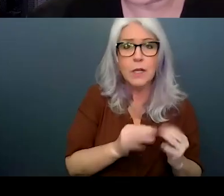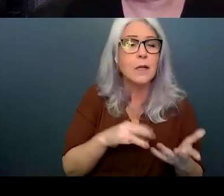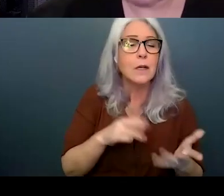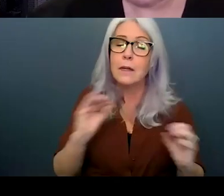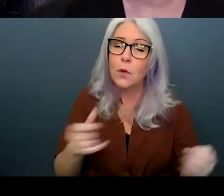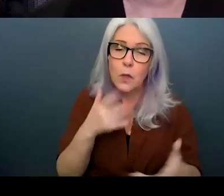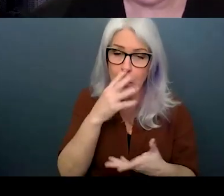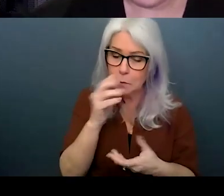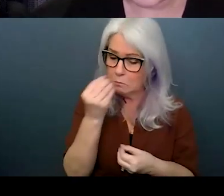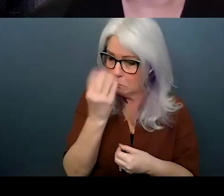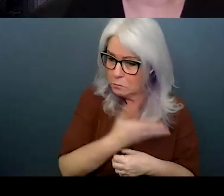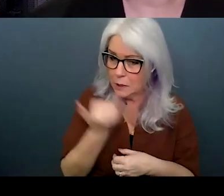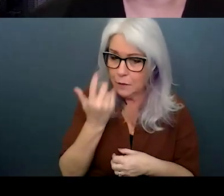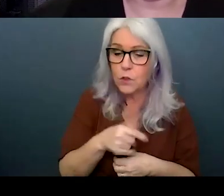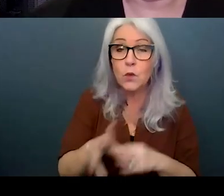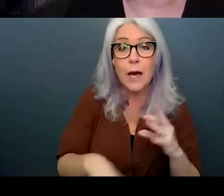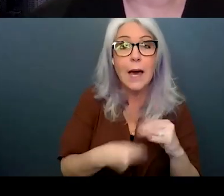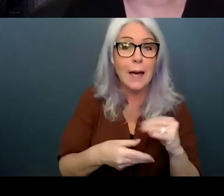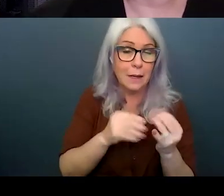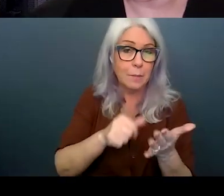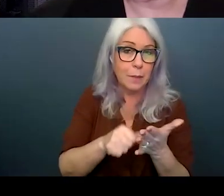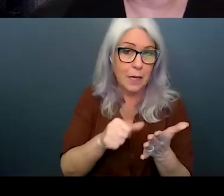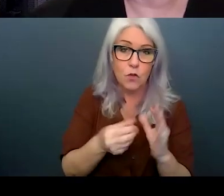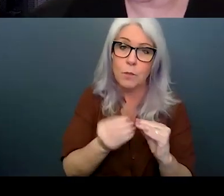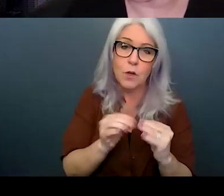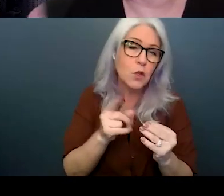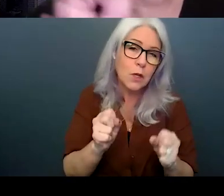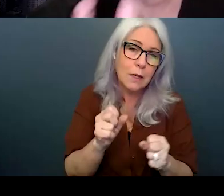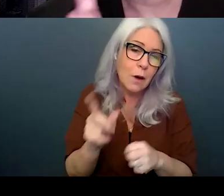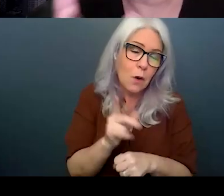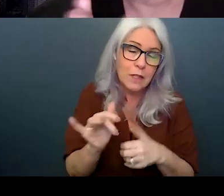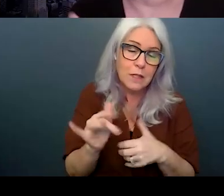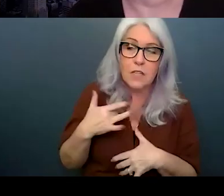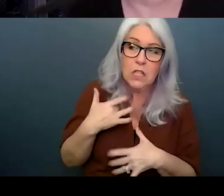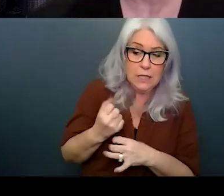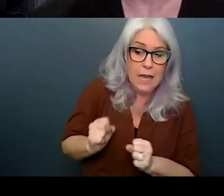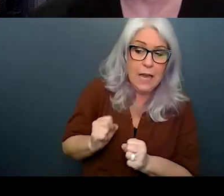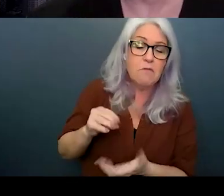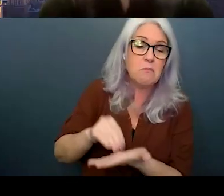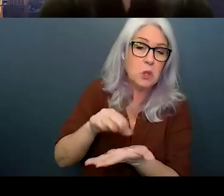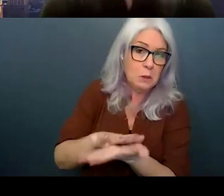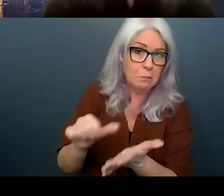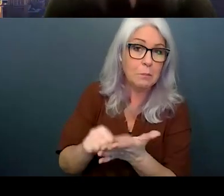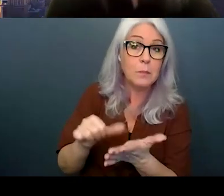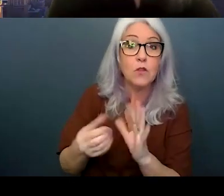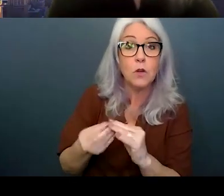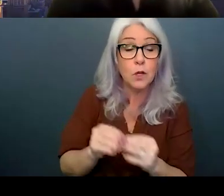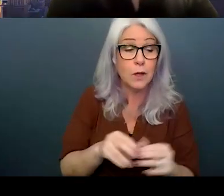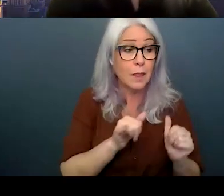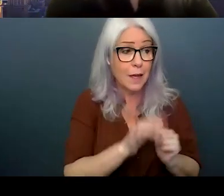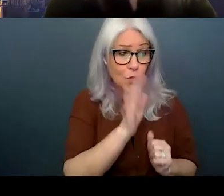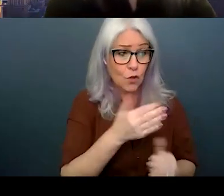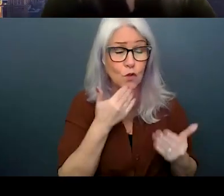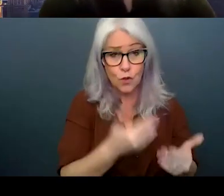with a paraphrase. So if you're not sure, you can always play it safe that way, but that's the difference. that's a great point.